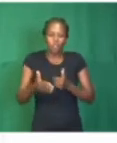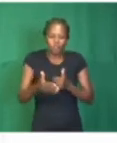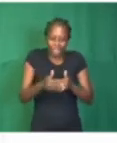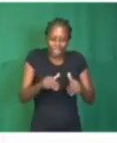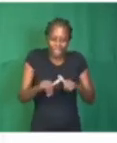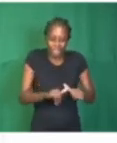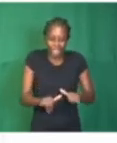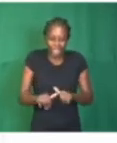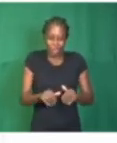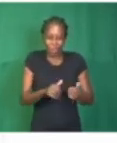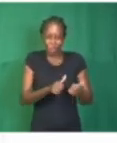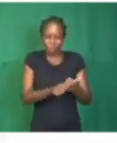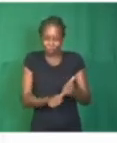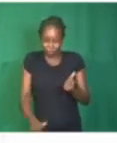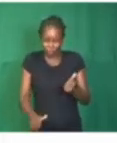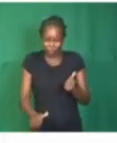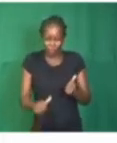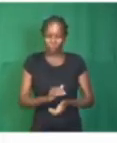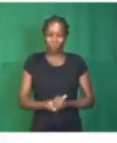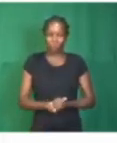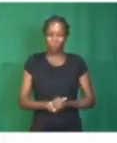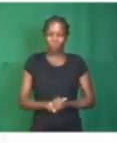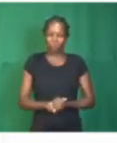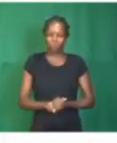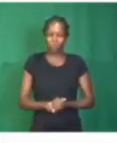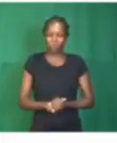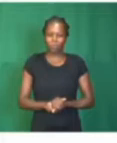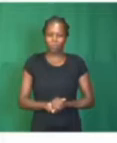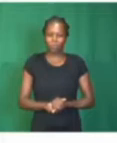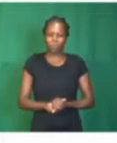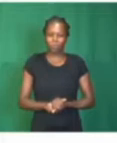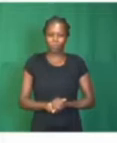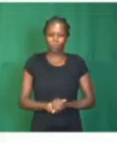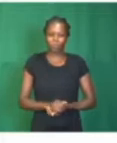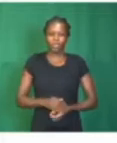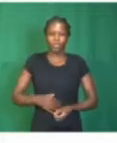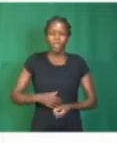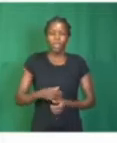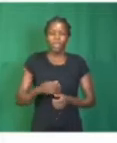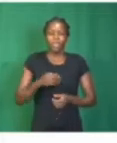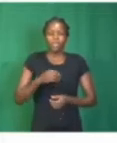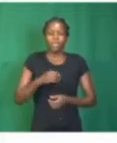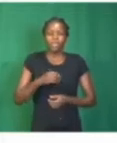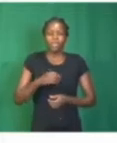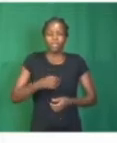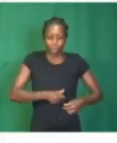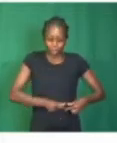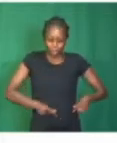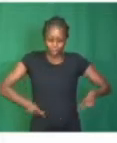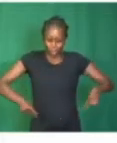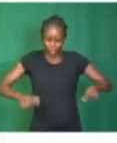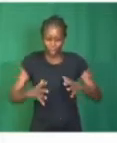go back a little bit and talk about the fact that in the large intestine, water is absorbed